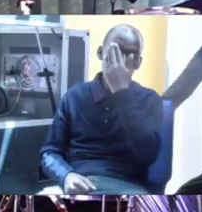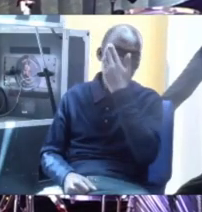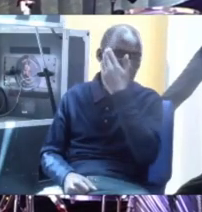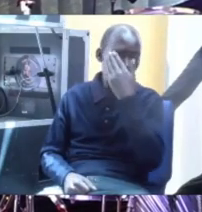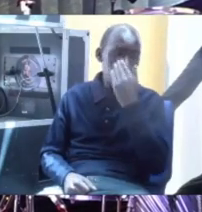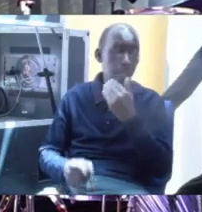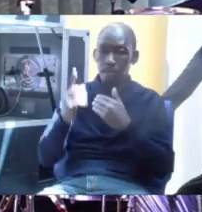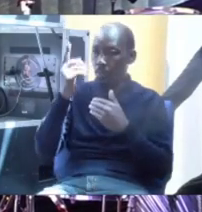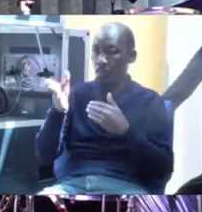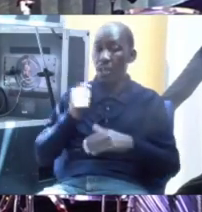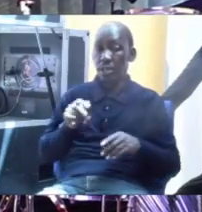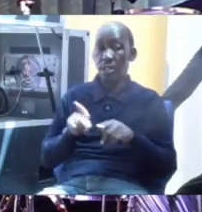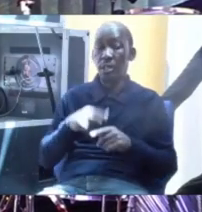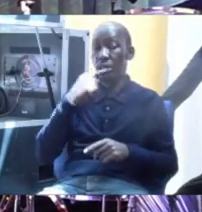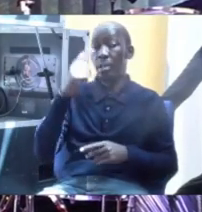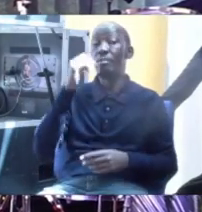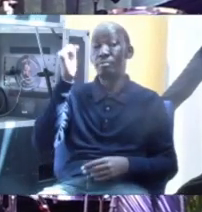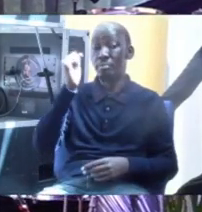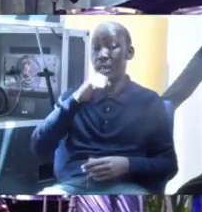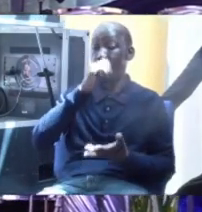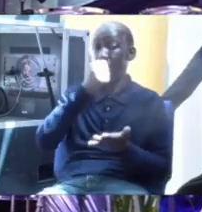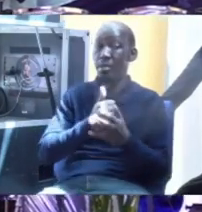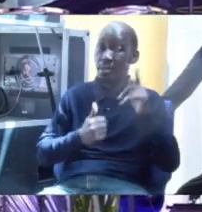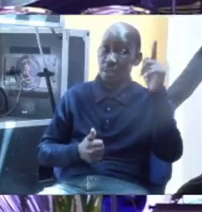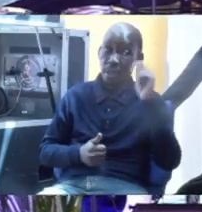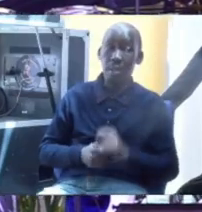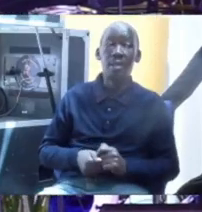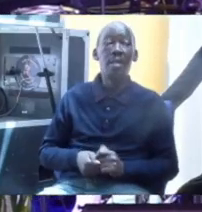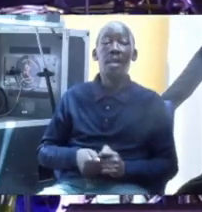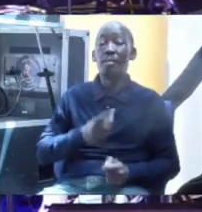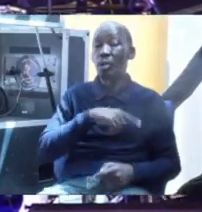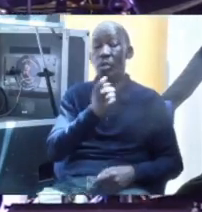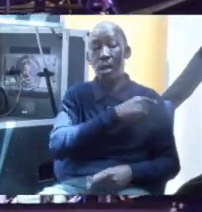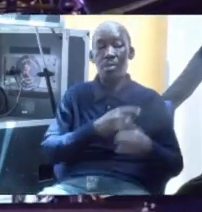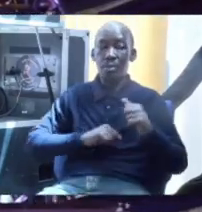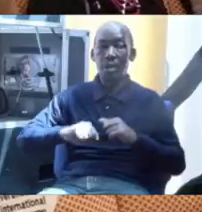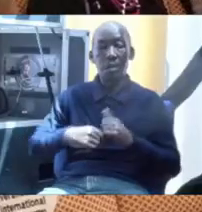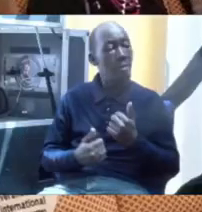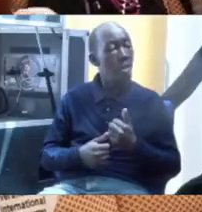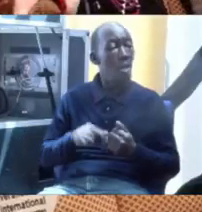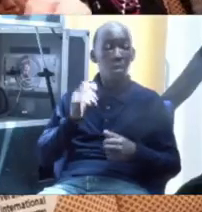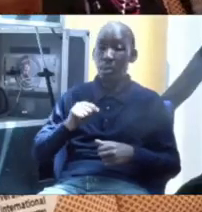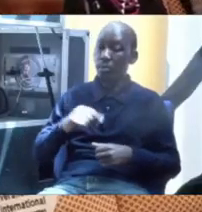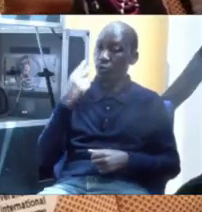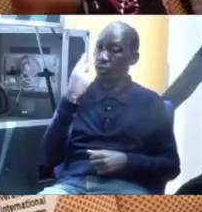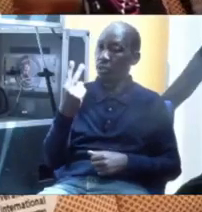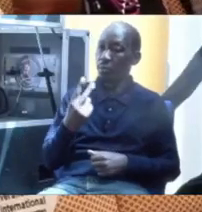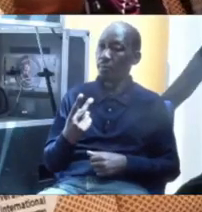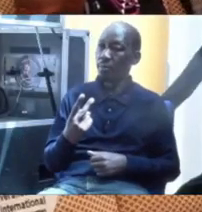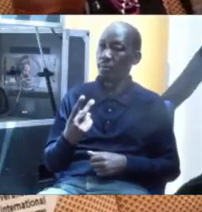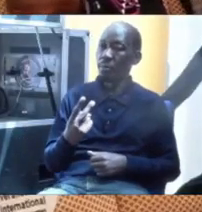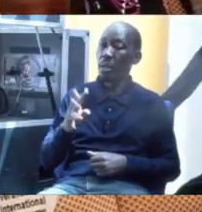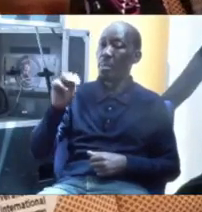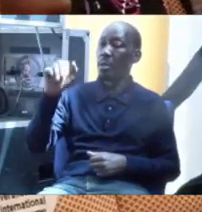Ah, there's a sister who says amen. Kuna dada ambaye anasema amina pale. Let me come on this side. Hebu nije upande huu. You see. Unaona?